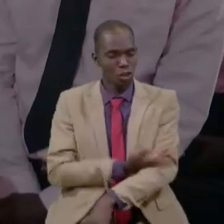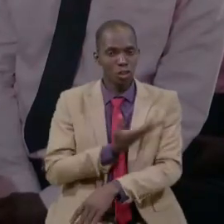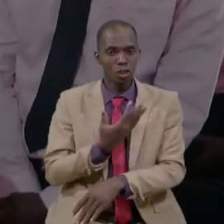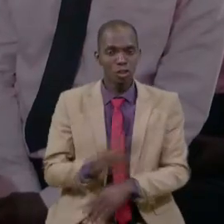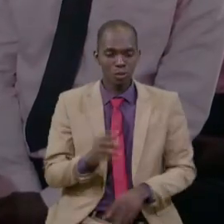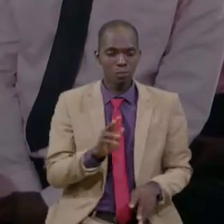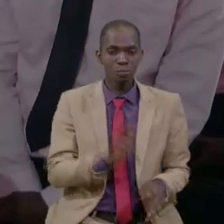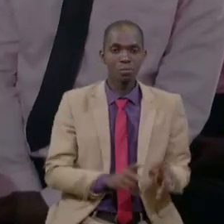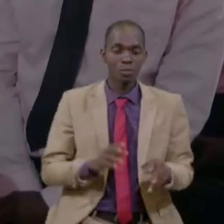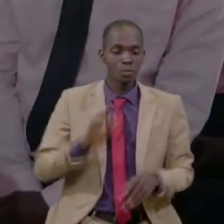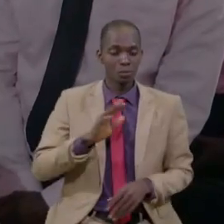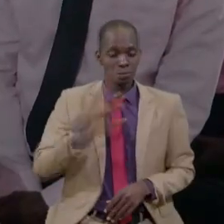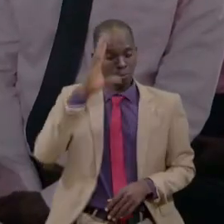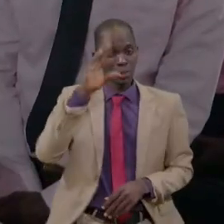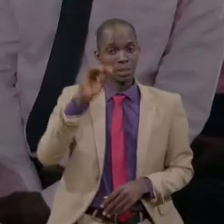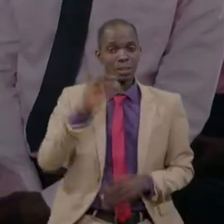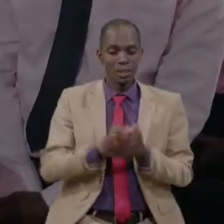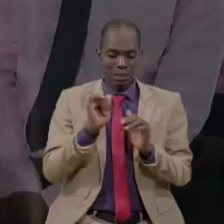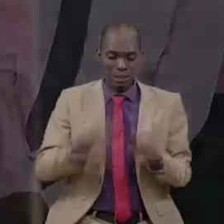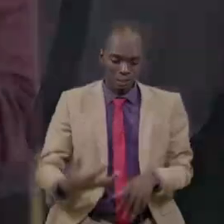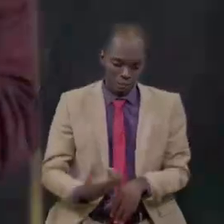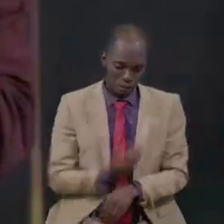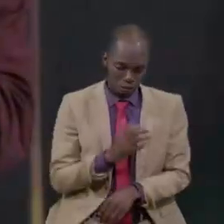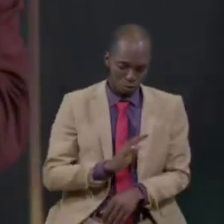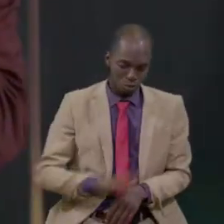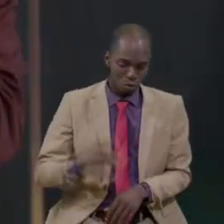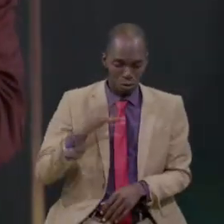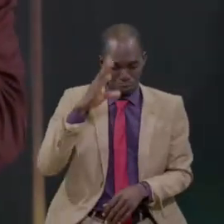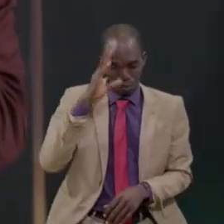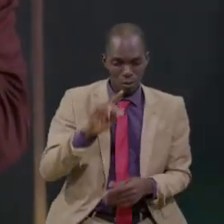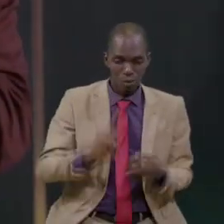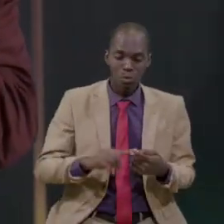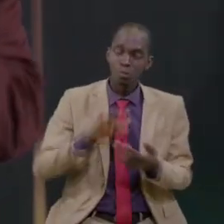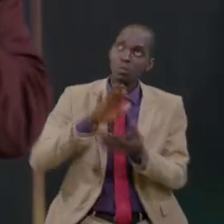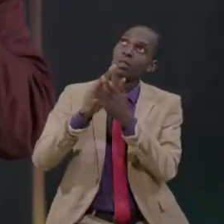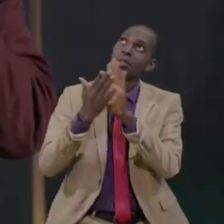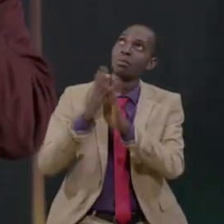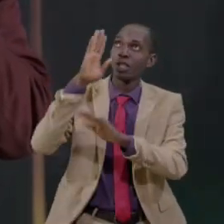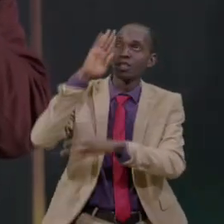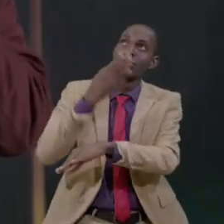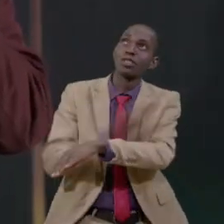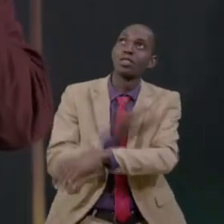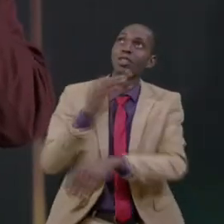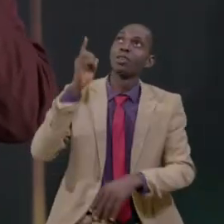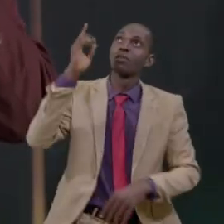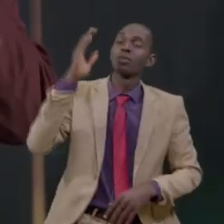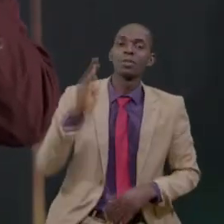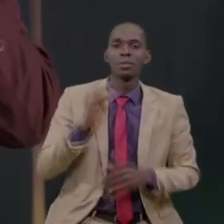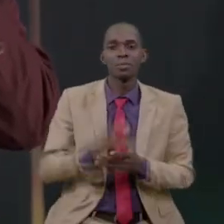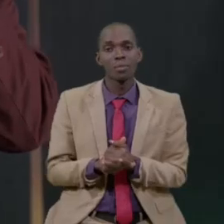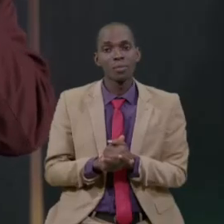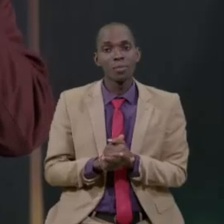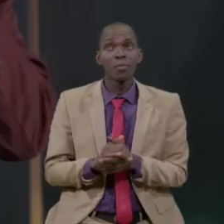of men and take them to be sons of God. He wants us to be like